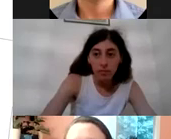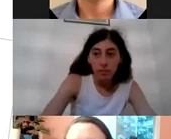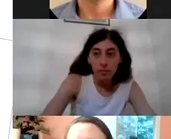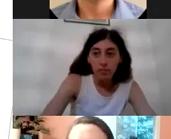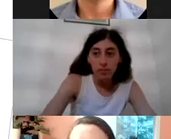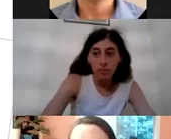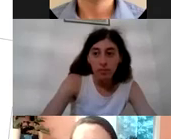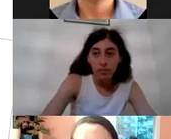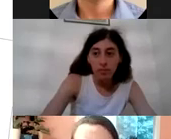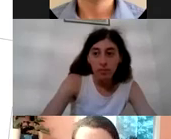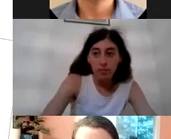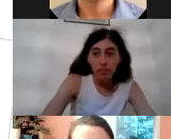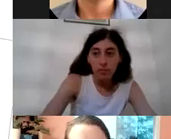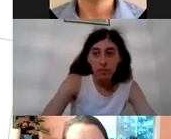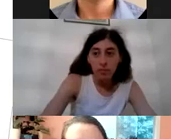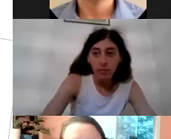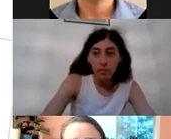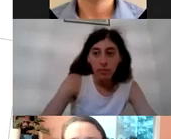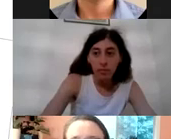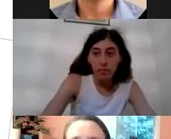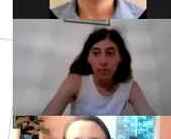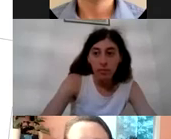So the study that we